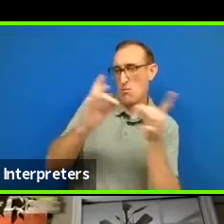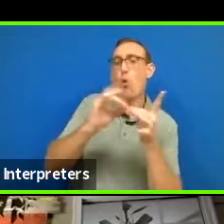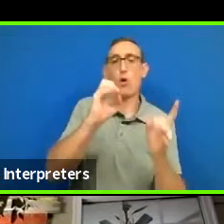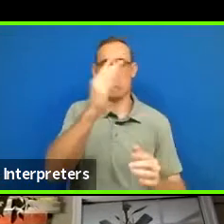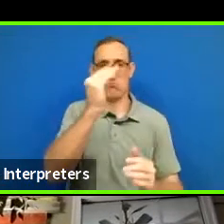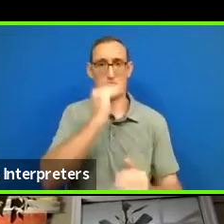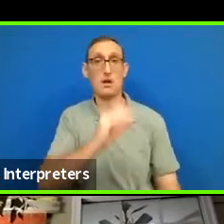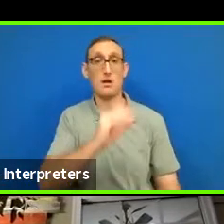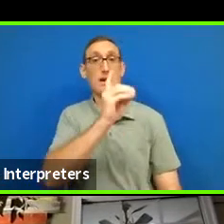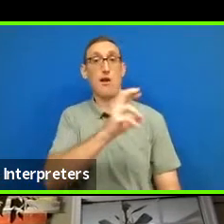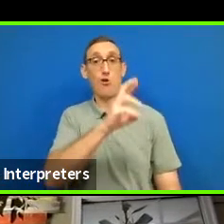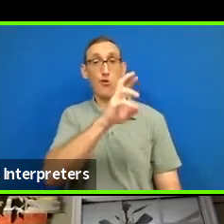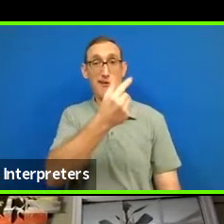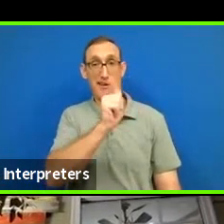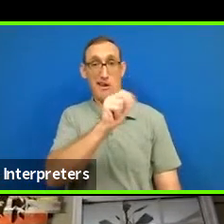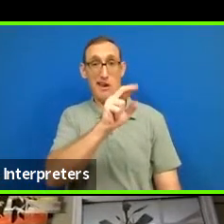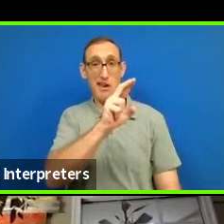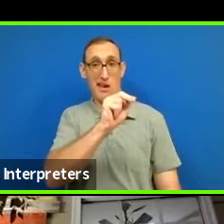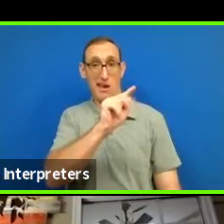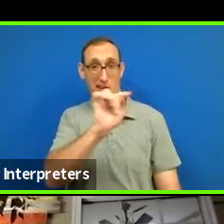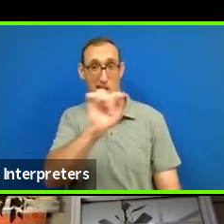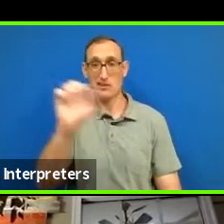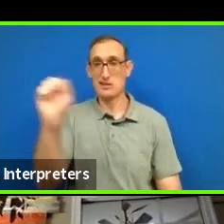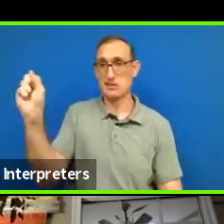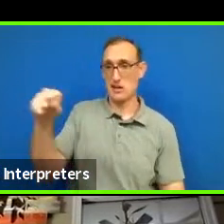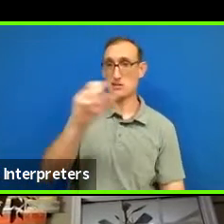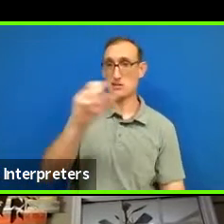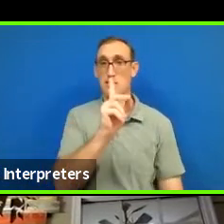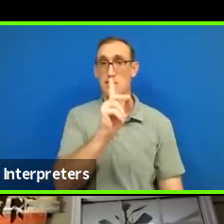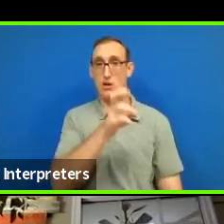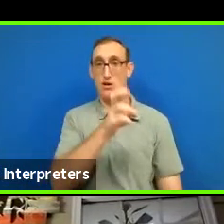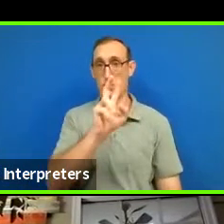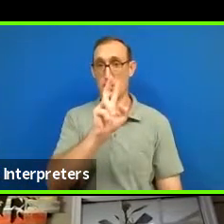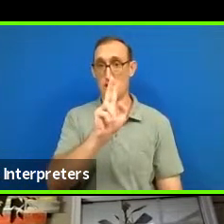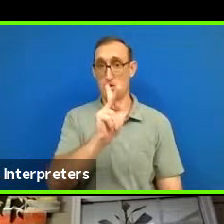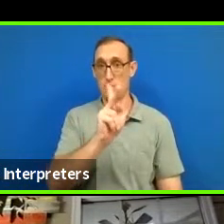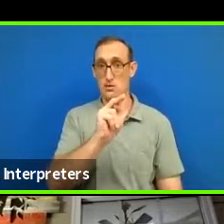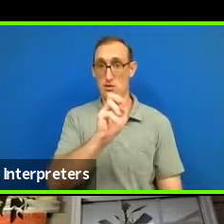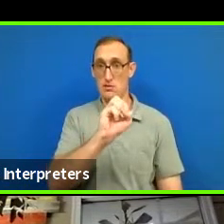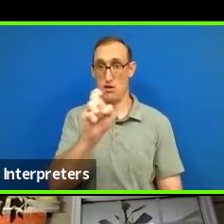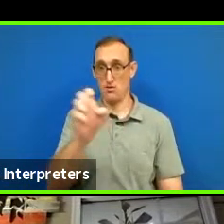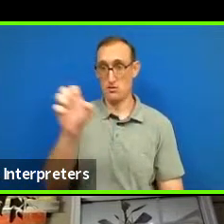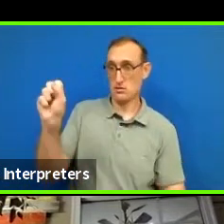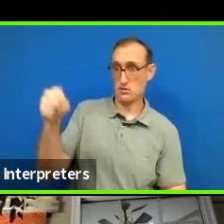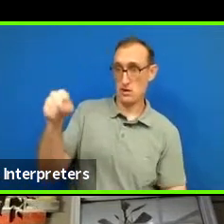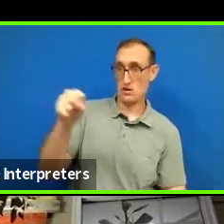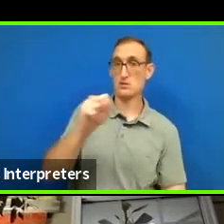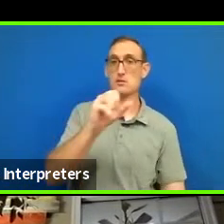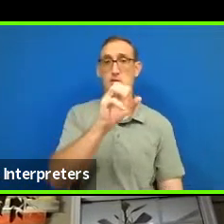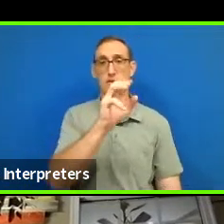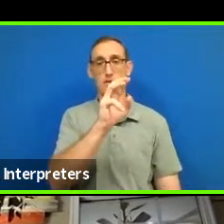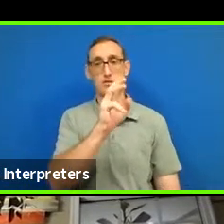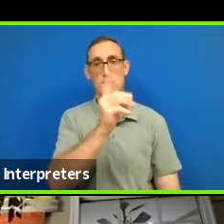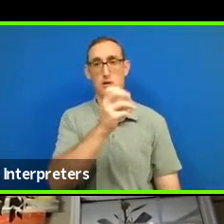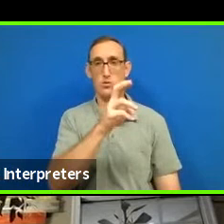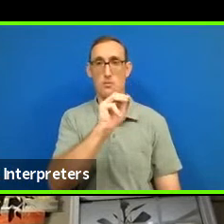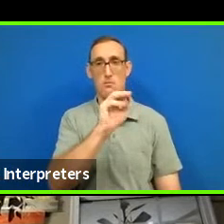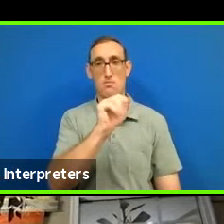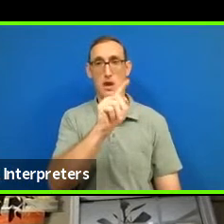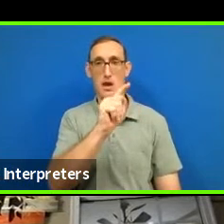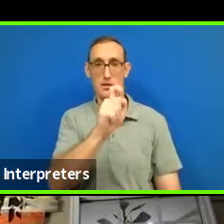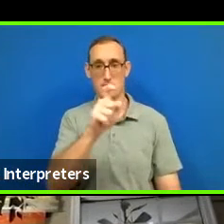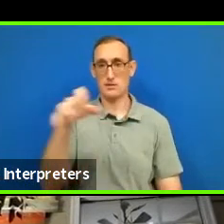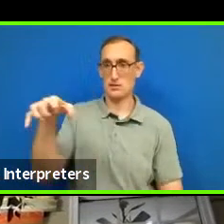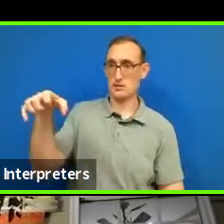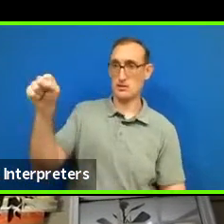Gant? Yes. Dr. Knox? Yes. Dr. Maddox? Yes. Thank you.